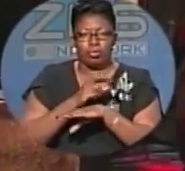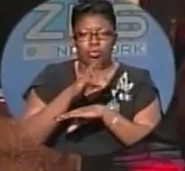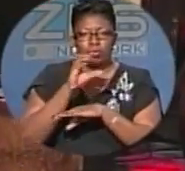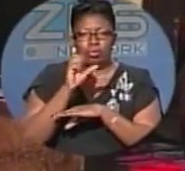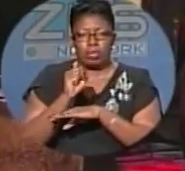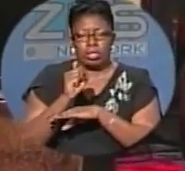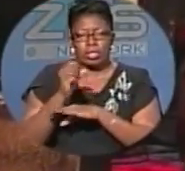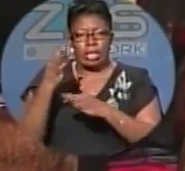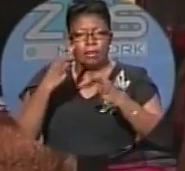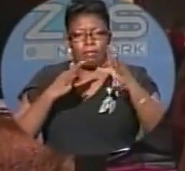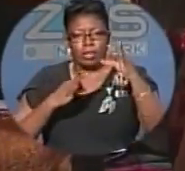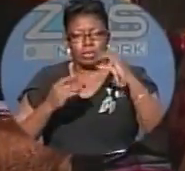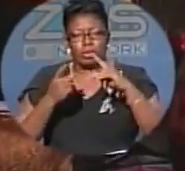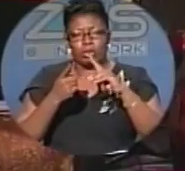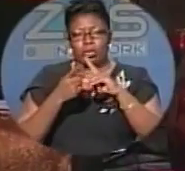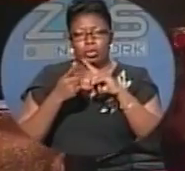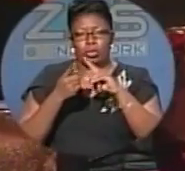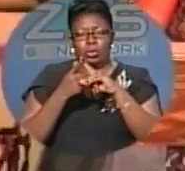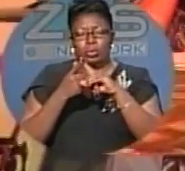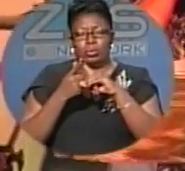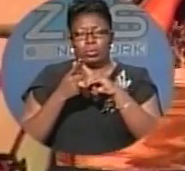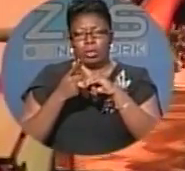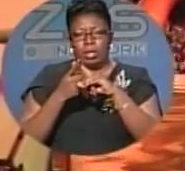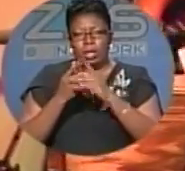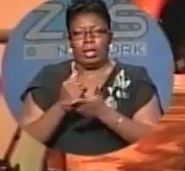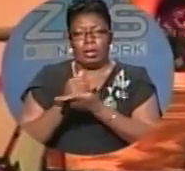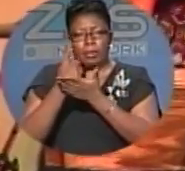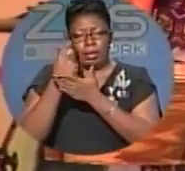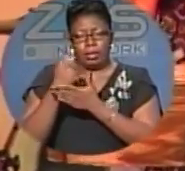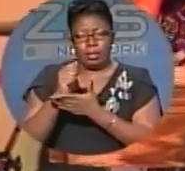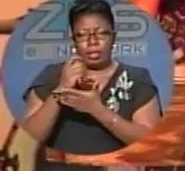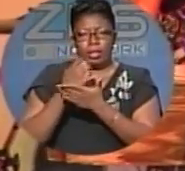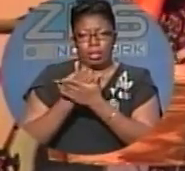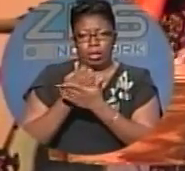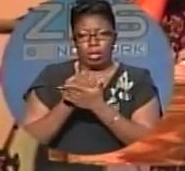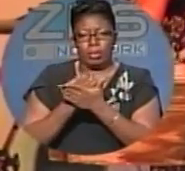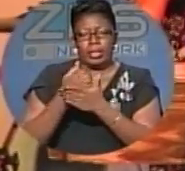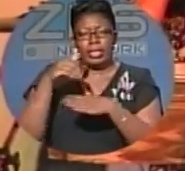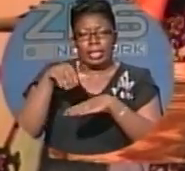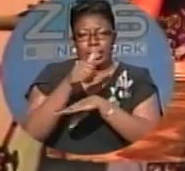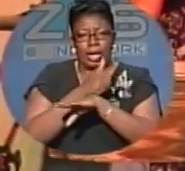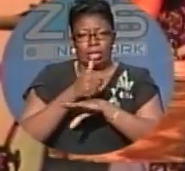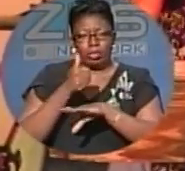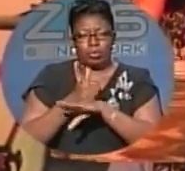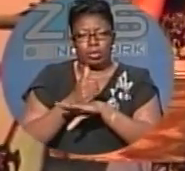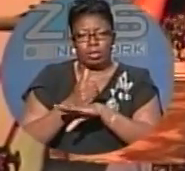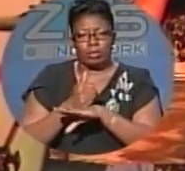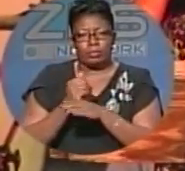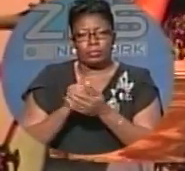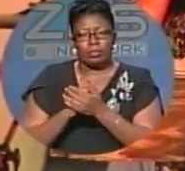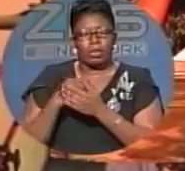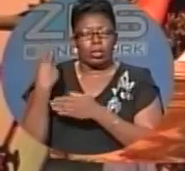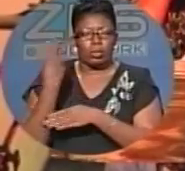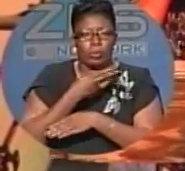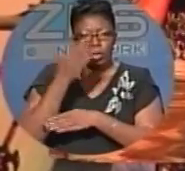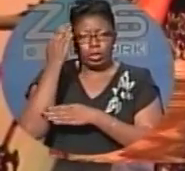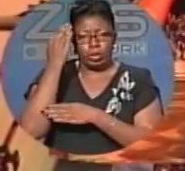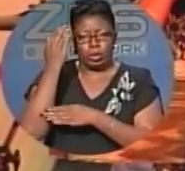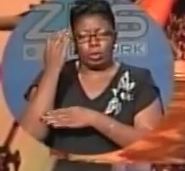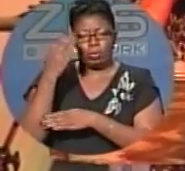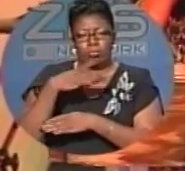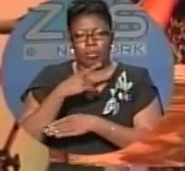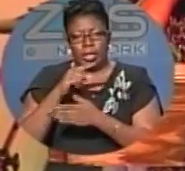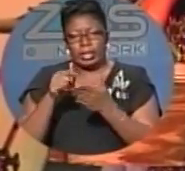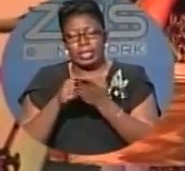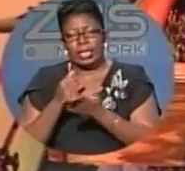to boost the economy of North Andros. We know events like these helps to bring revenues into our economy, helps